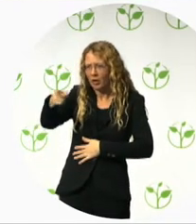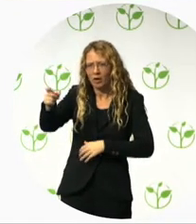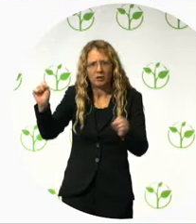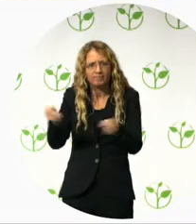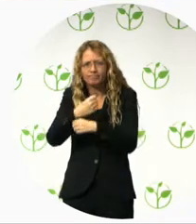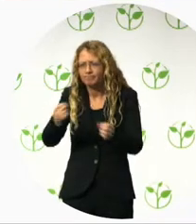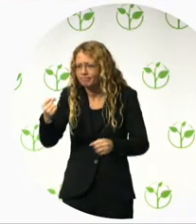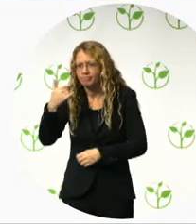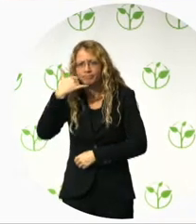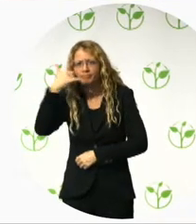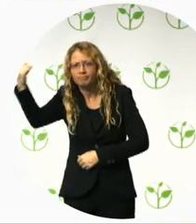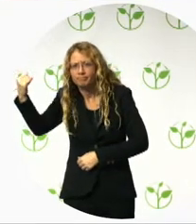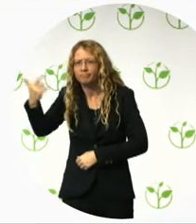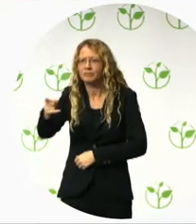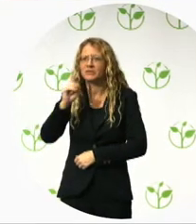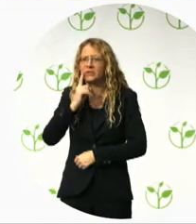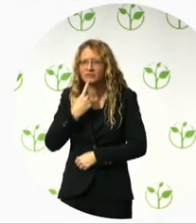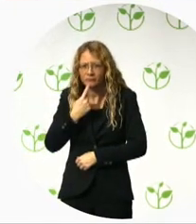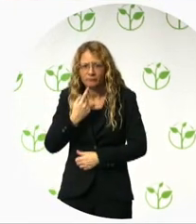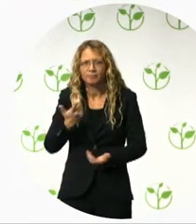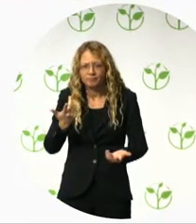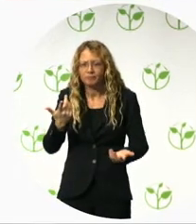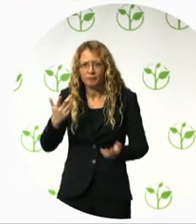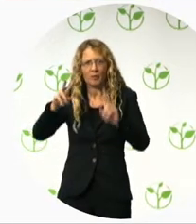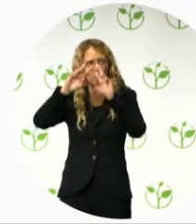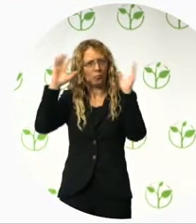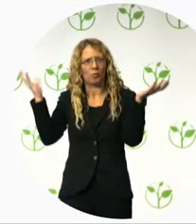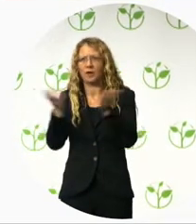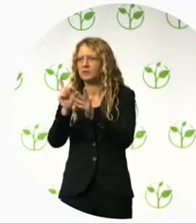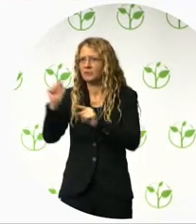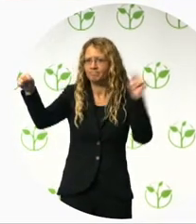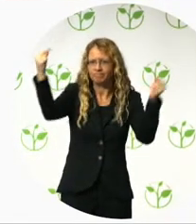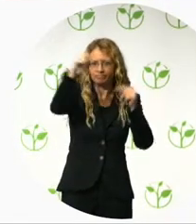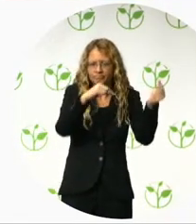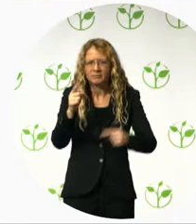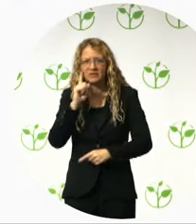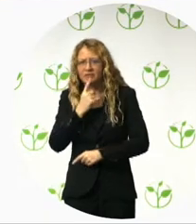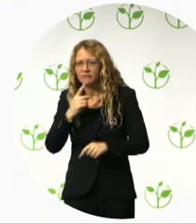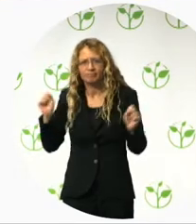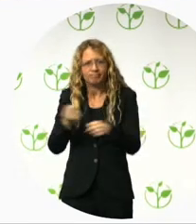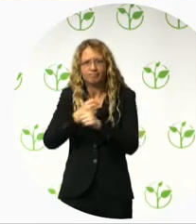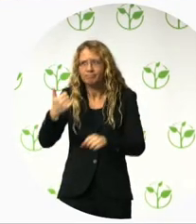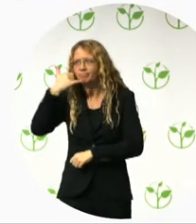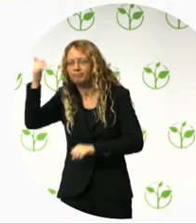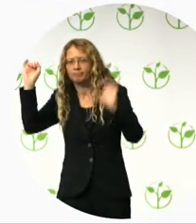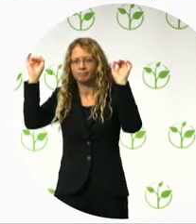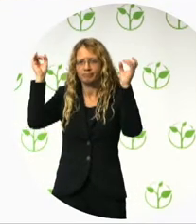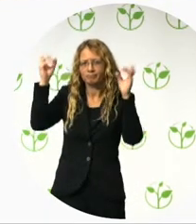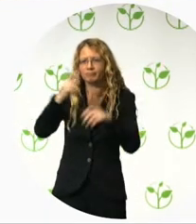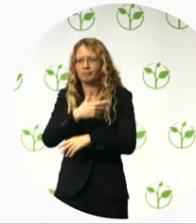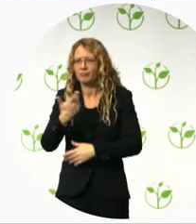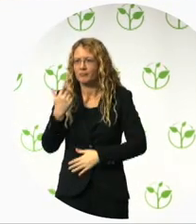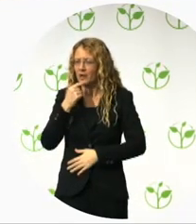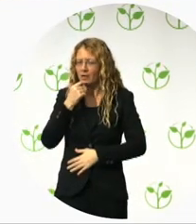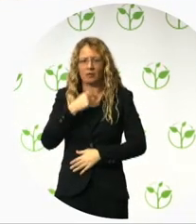world. So 1 week later, I decided to quit my job and dedicate myself to find a solution. We